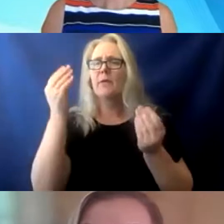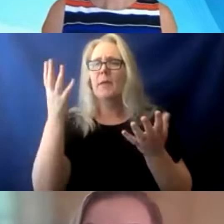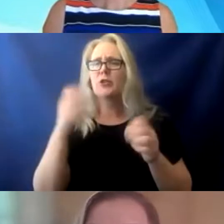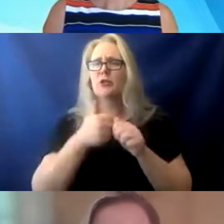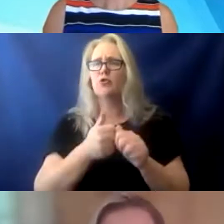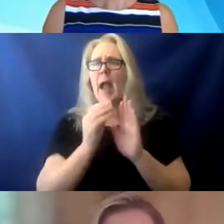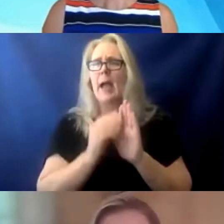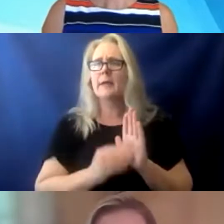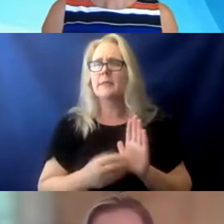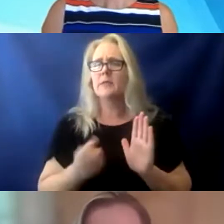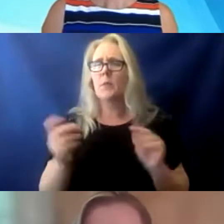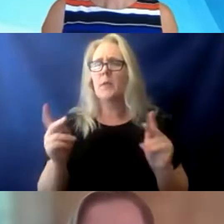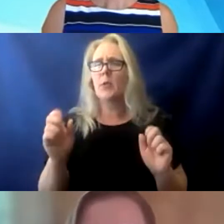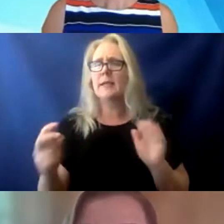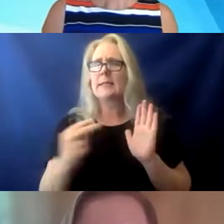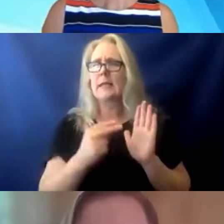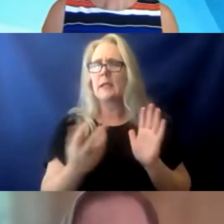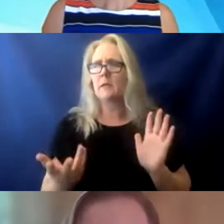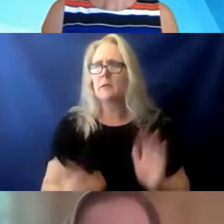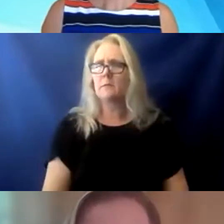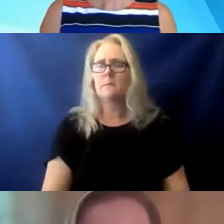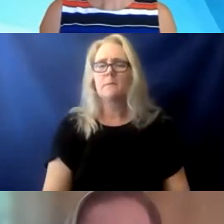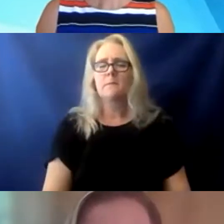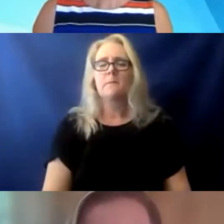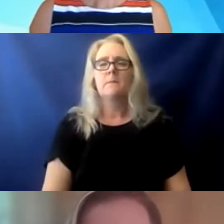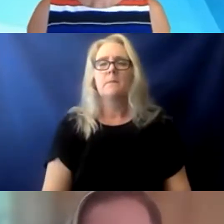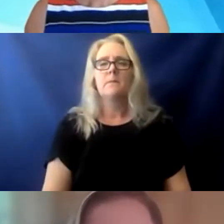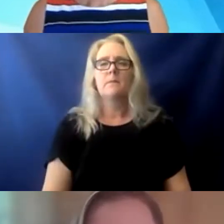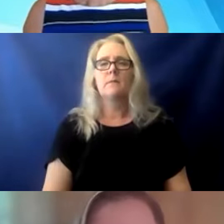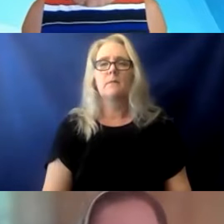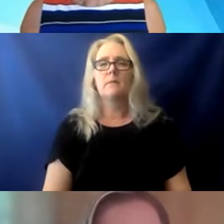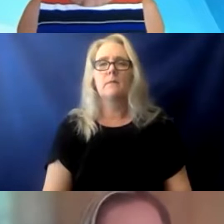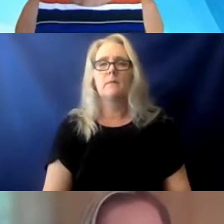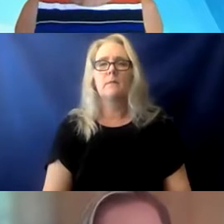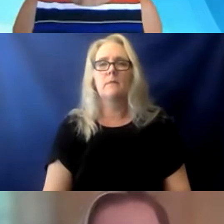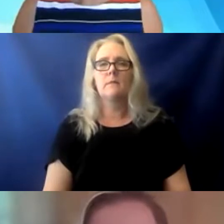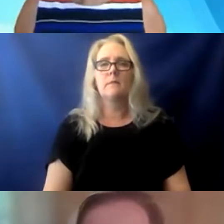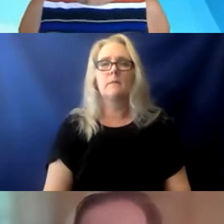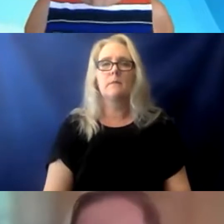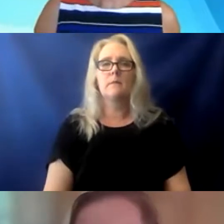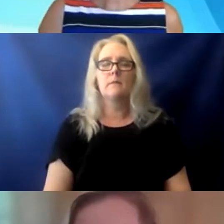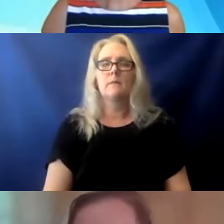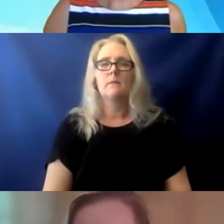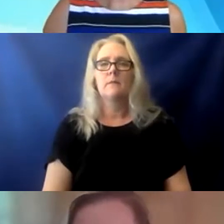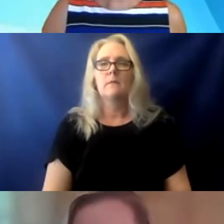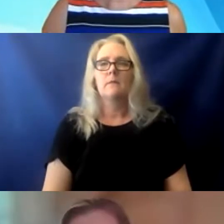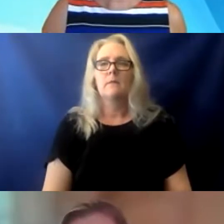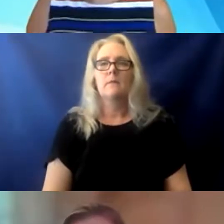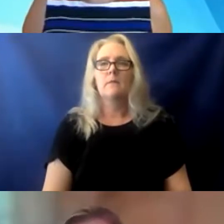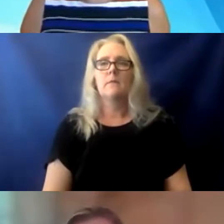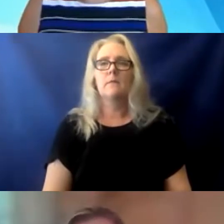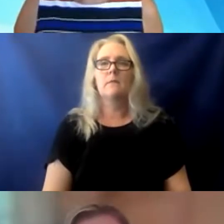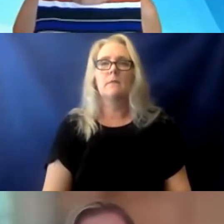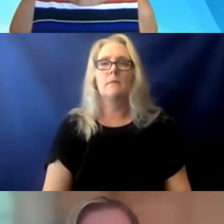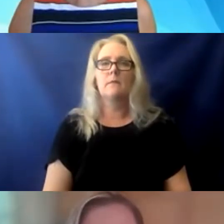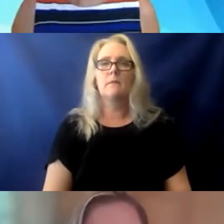made visible? Thank you for that, Kathleen. And I will, Terry, if you want to try to answer that